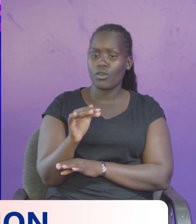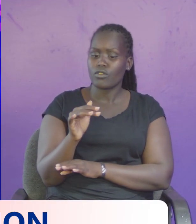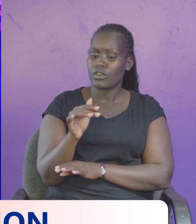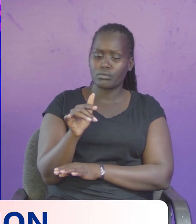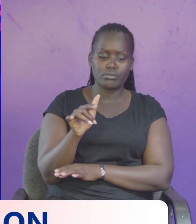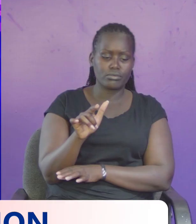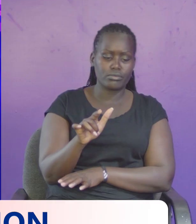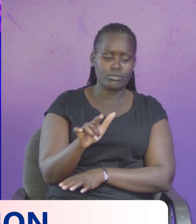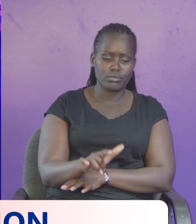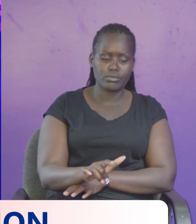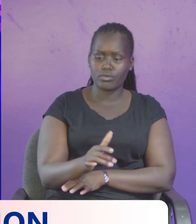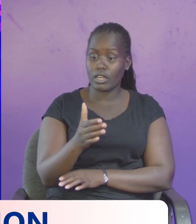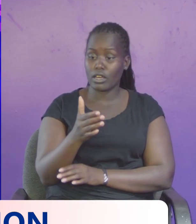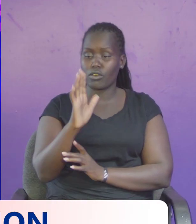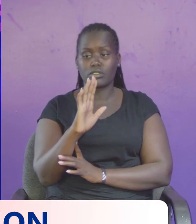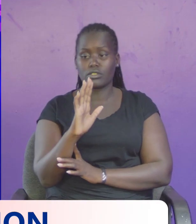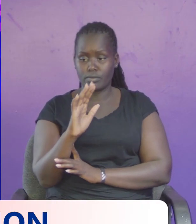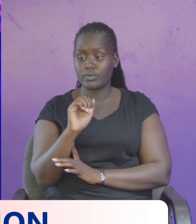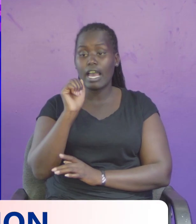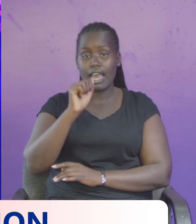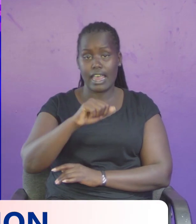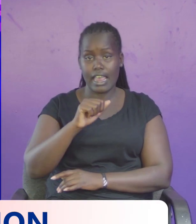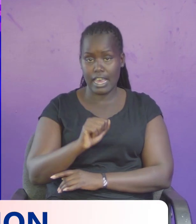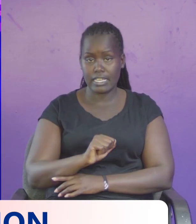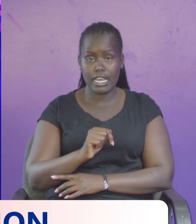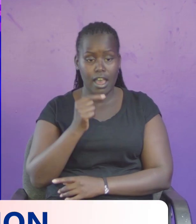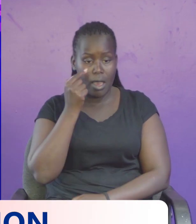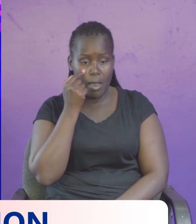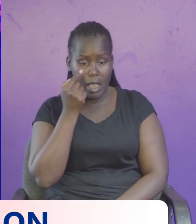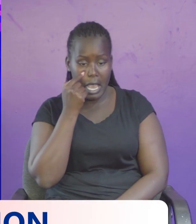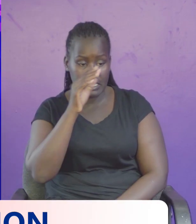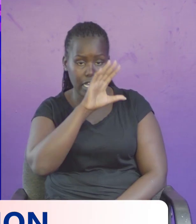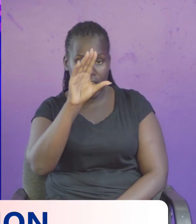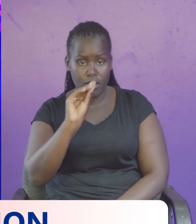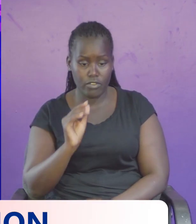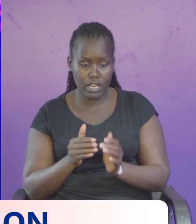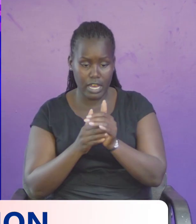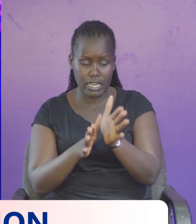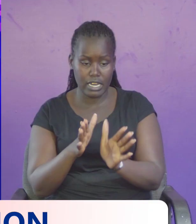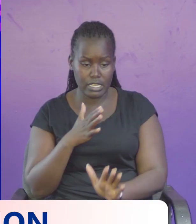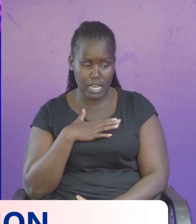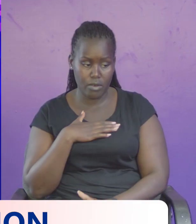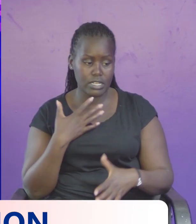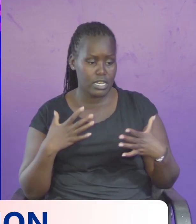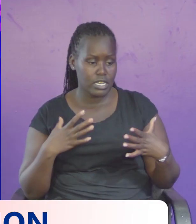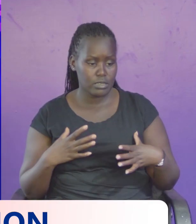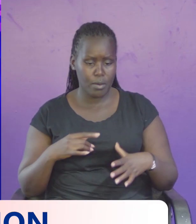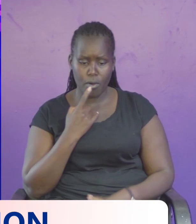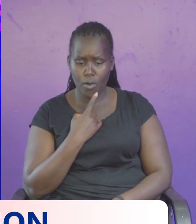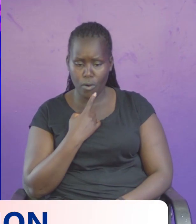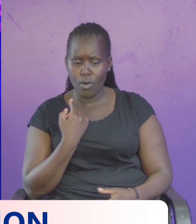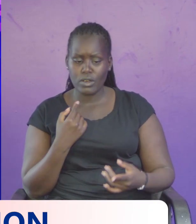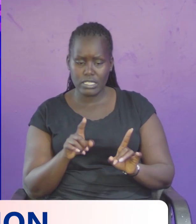chini. Okay. Yes. So I see our African leaders as people that mpaka Mungu